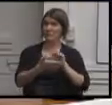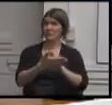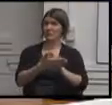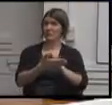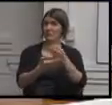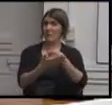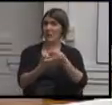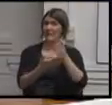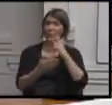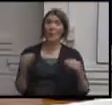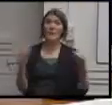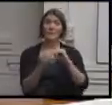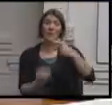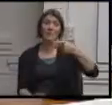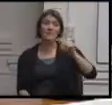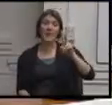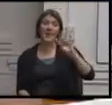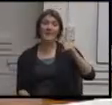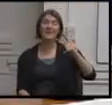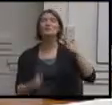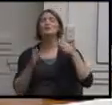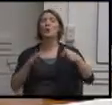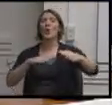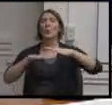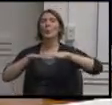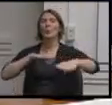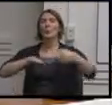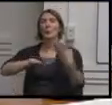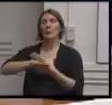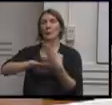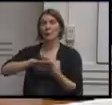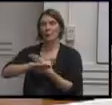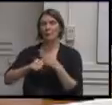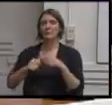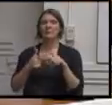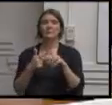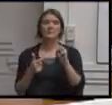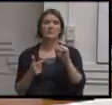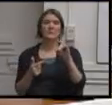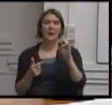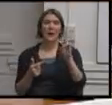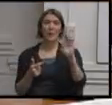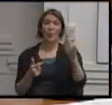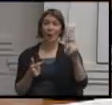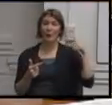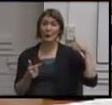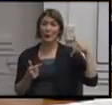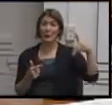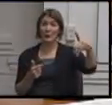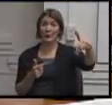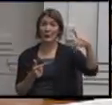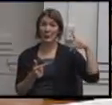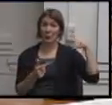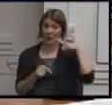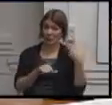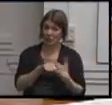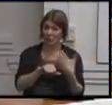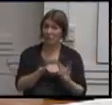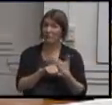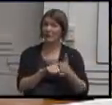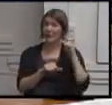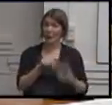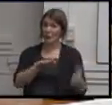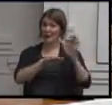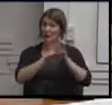for more paving, whether we were going to add money back for sidewalks beyond the carryover sidewalk money